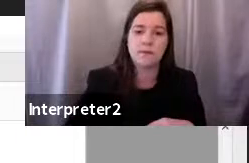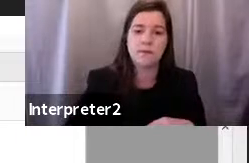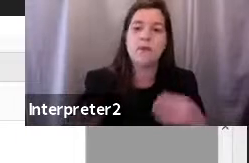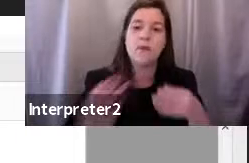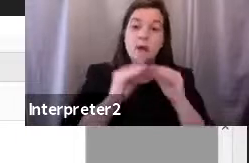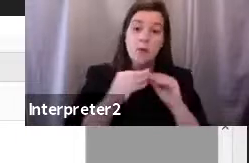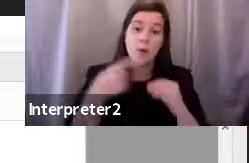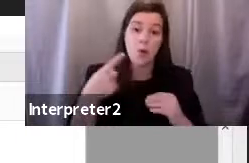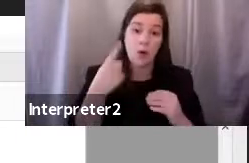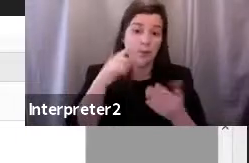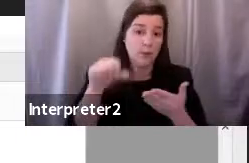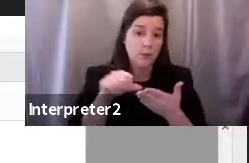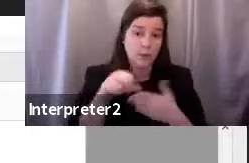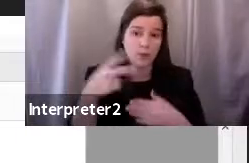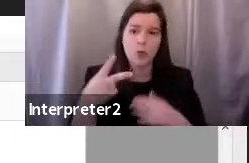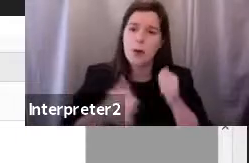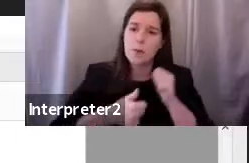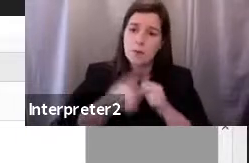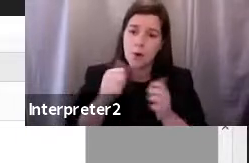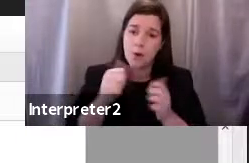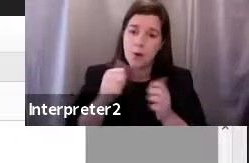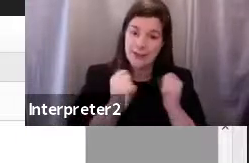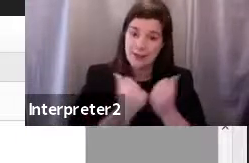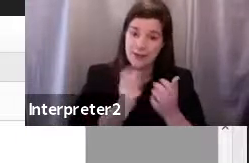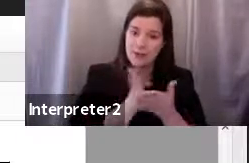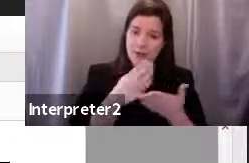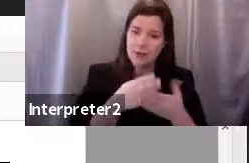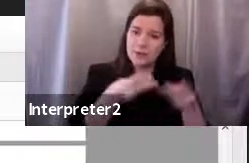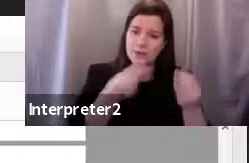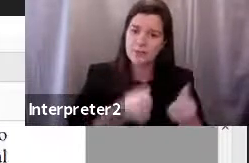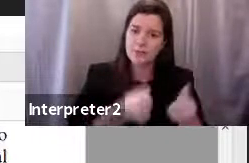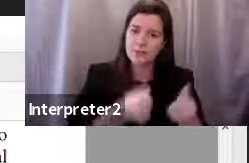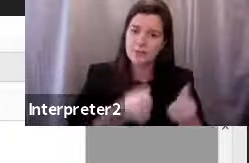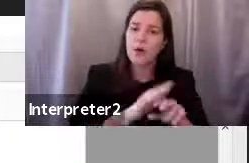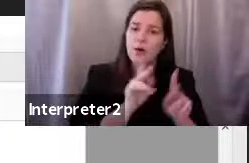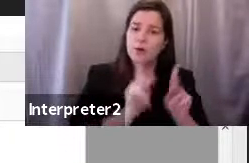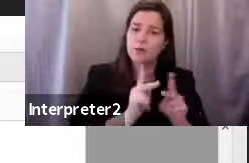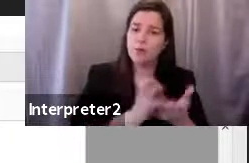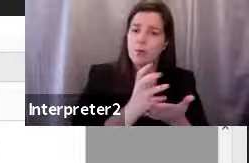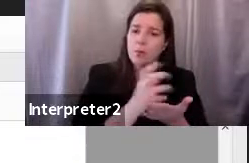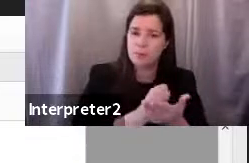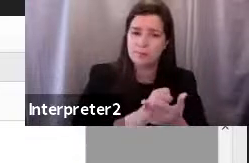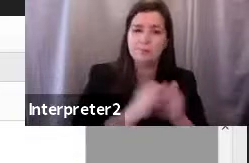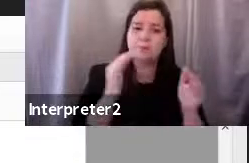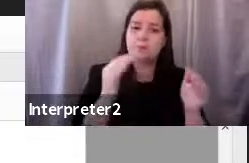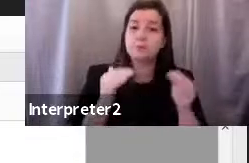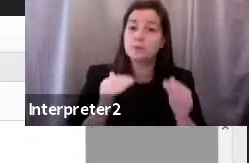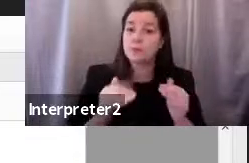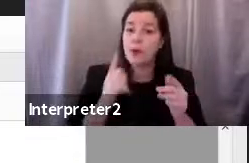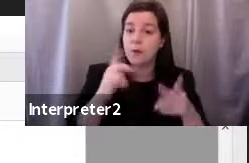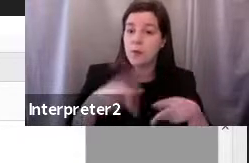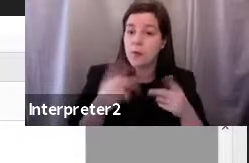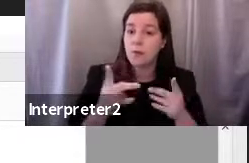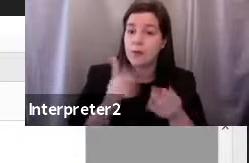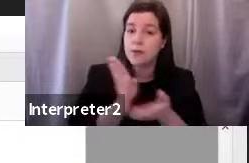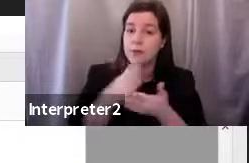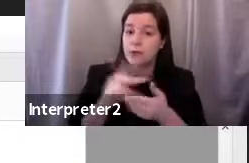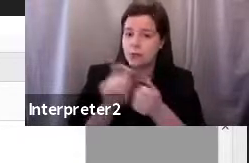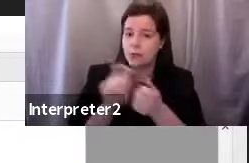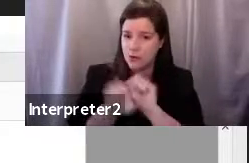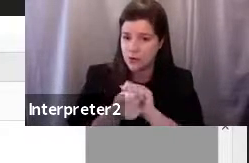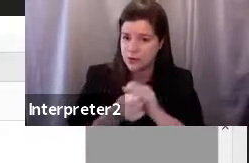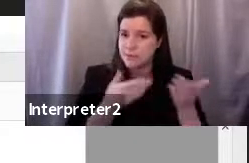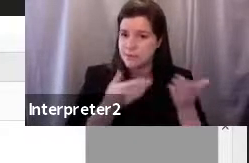2, most of the agency's budget is for personnel. Go Going down to the proposed budget changes, as I